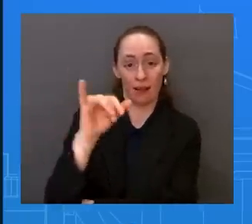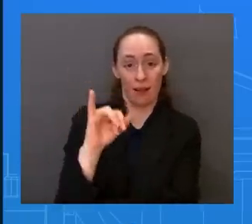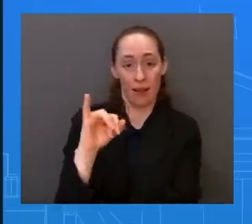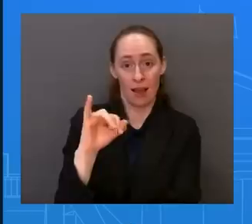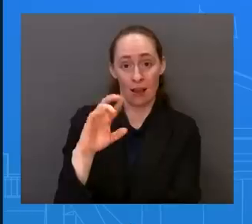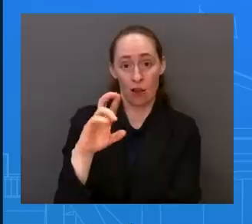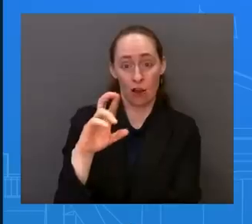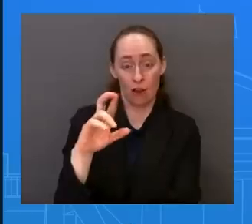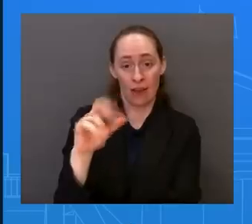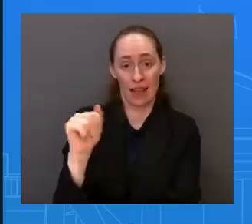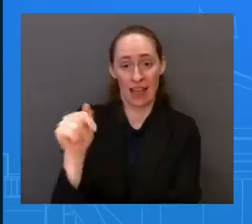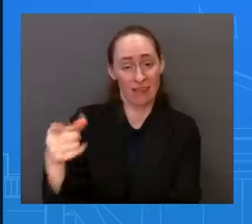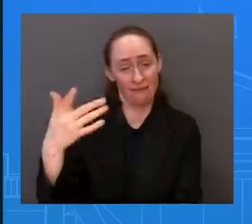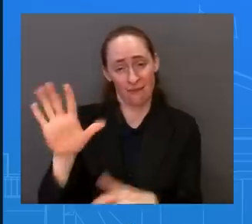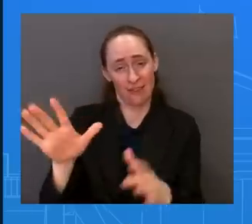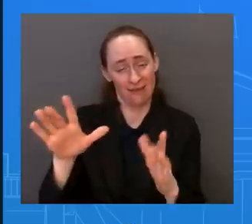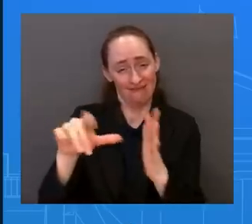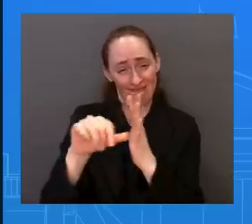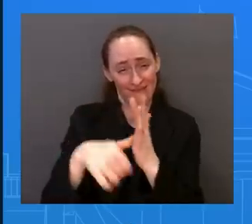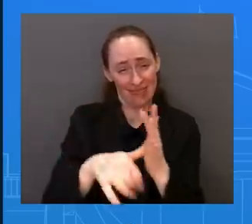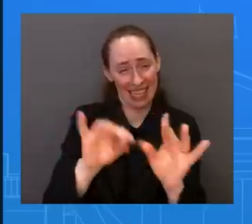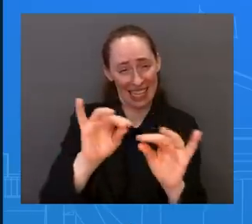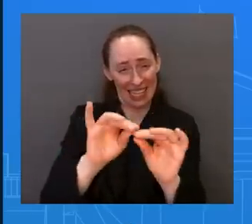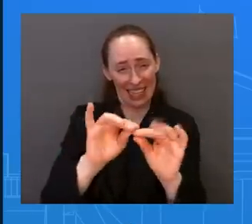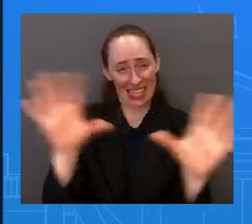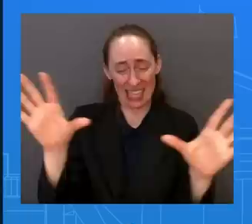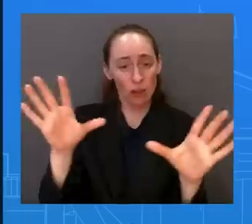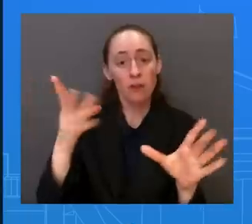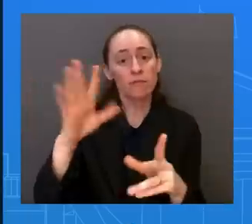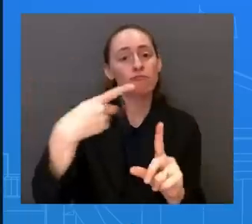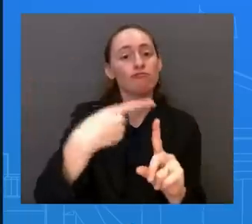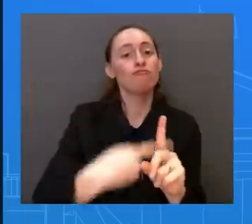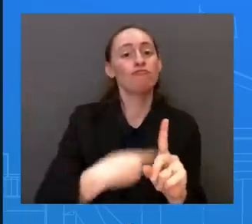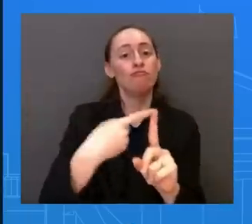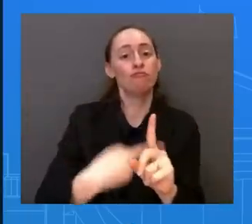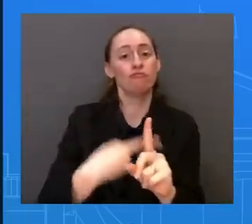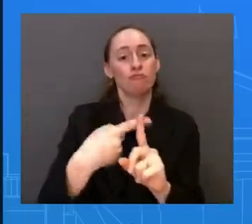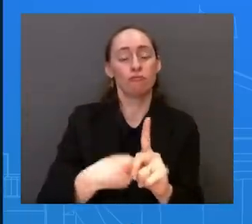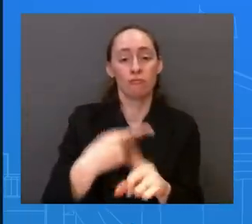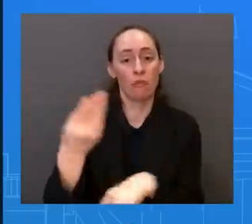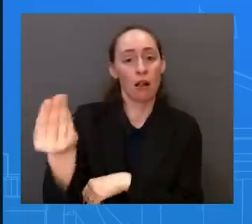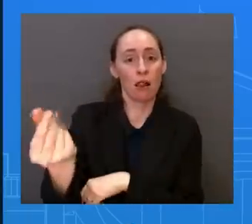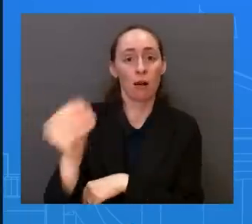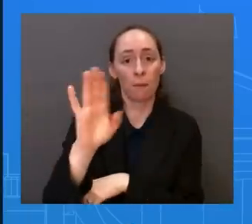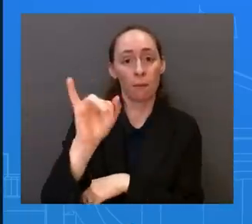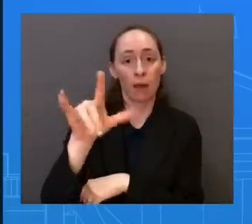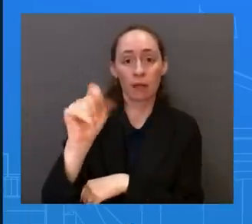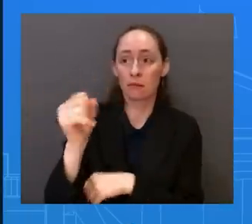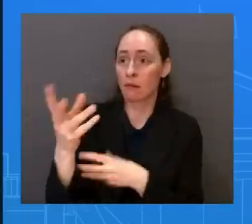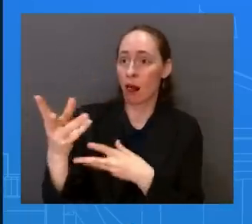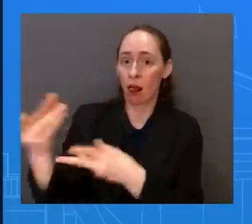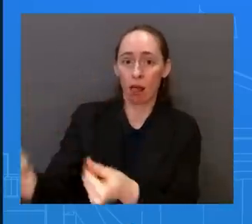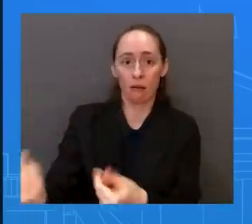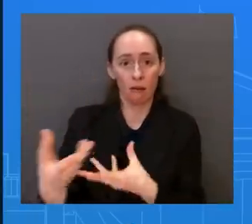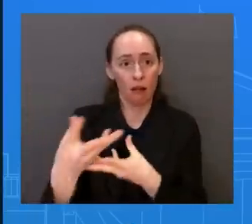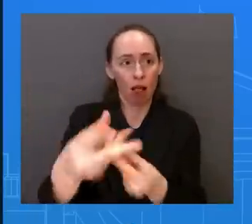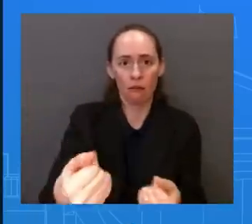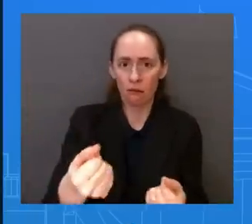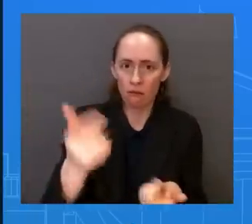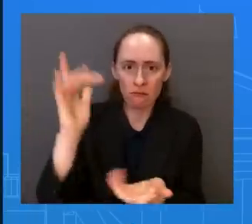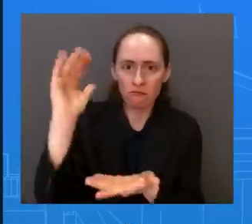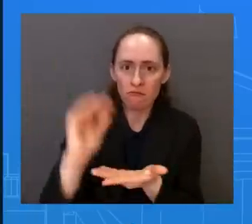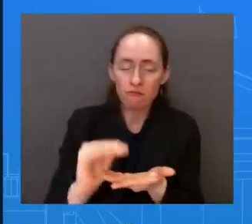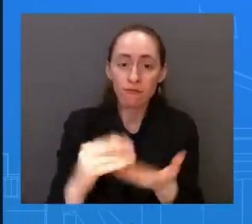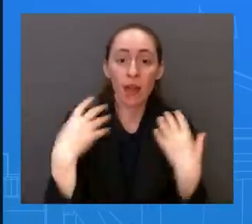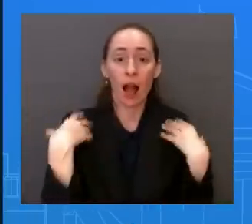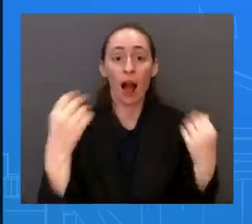the actual, you know, monthly costs that they face for prescription drugs or for health care, lowering the clean energy costs that they face, while also